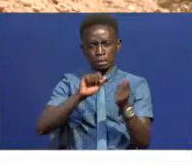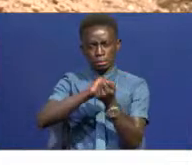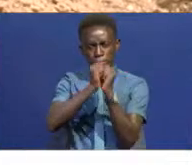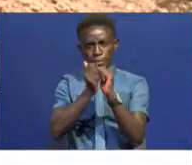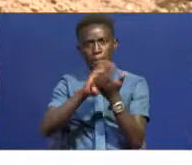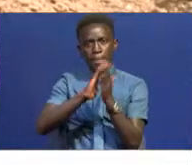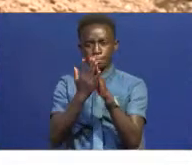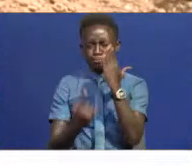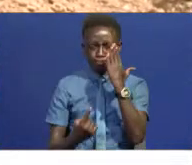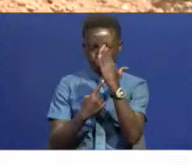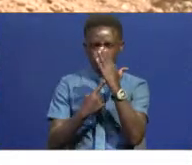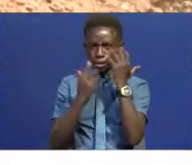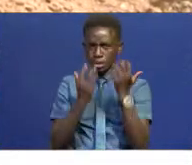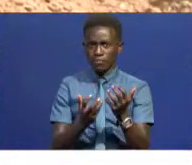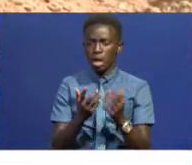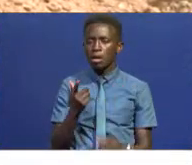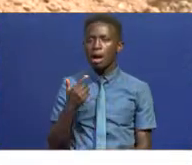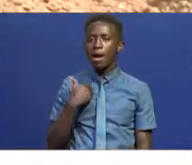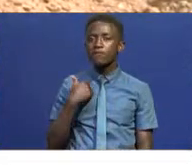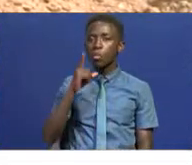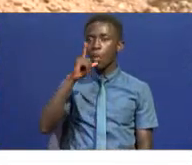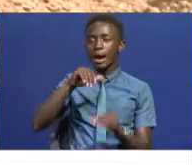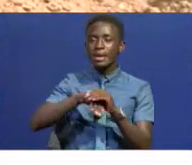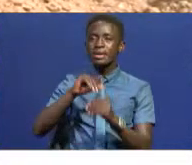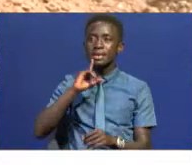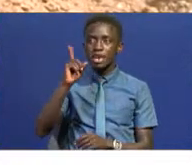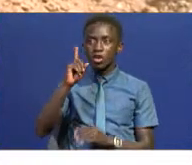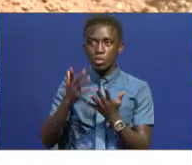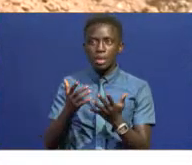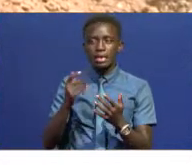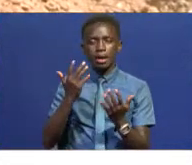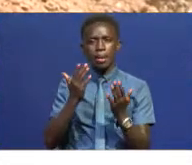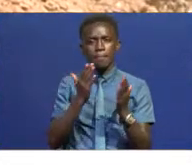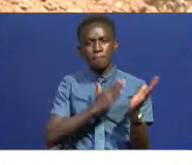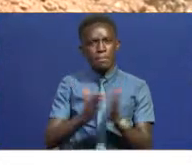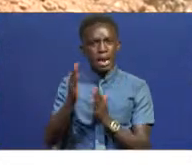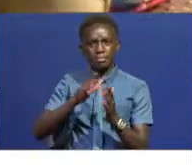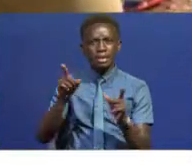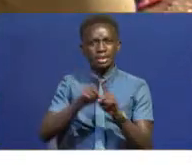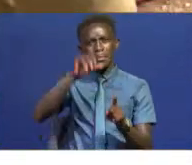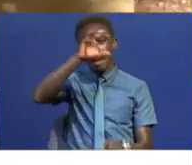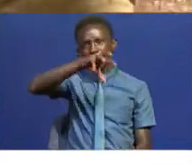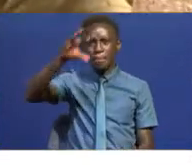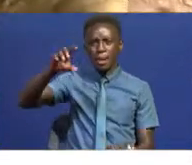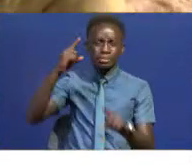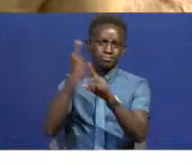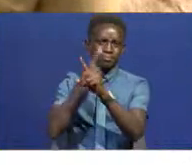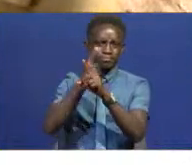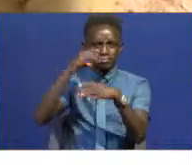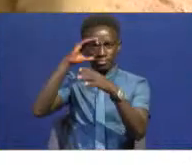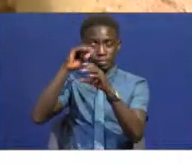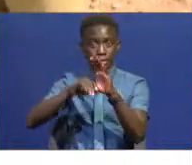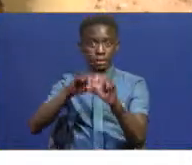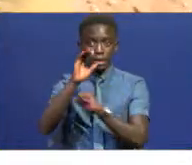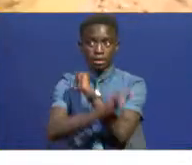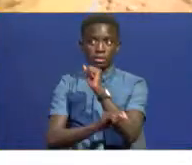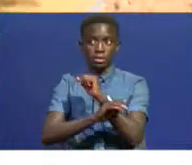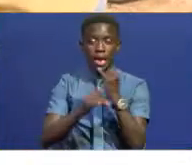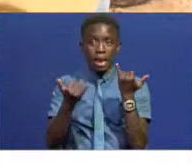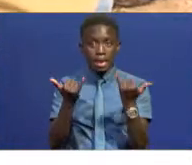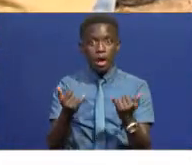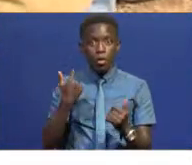we intend to decentralize this lab across the country. In essence, we have already identified